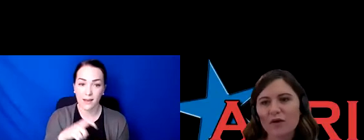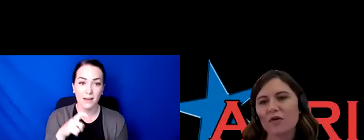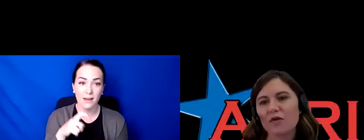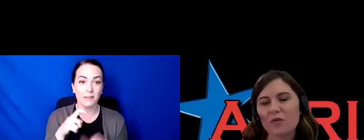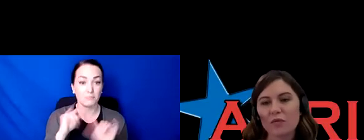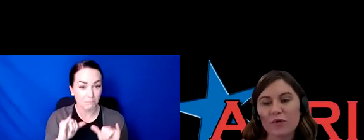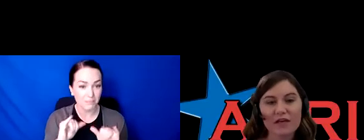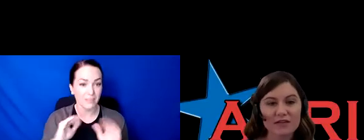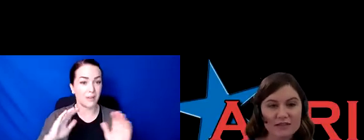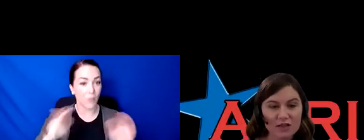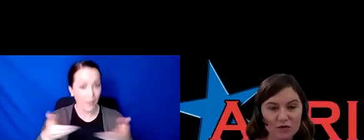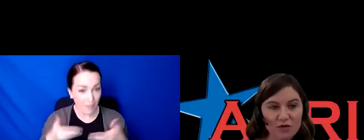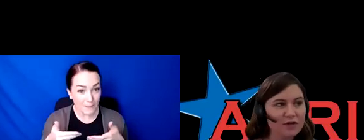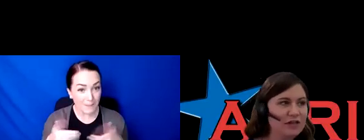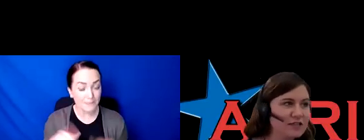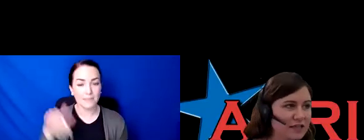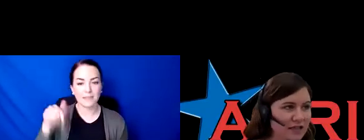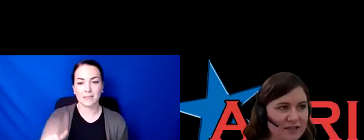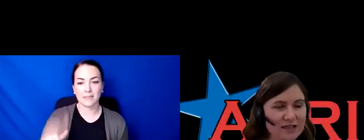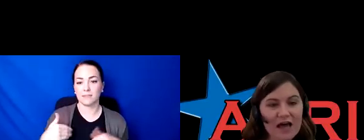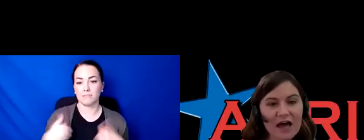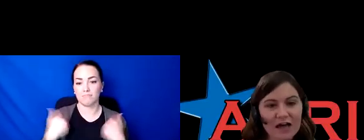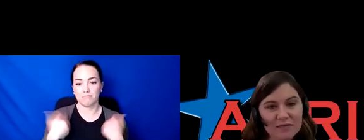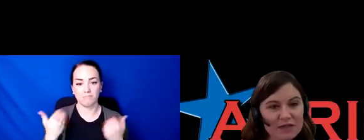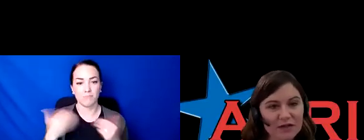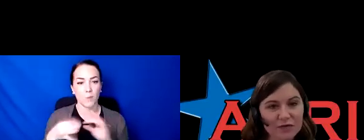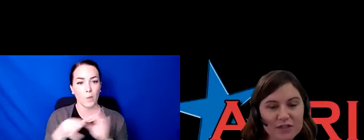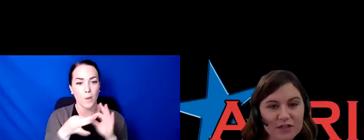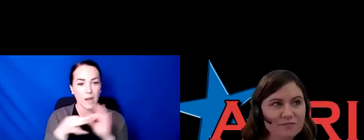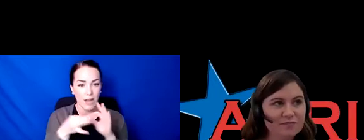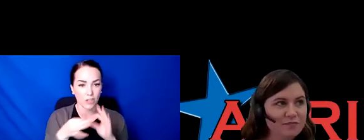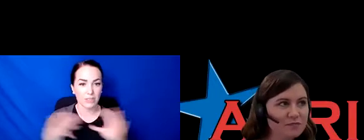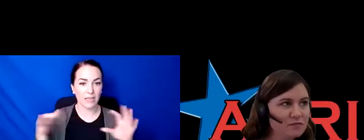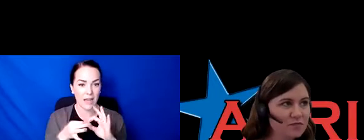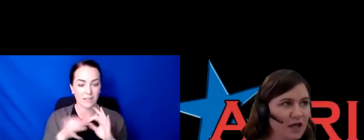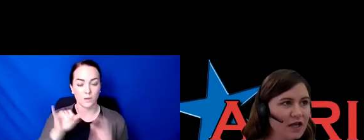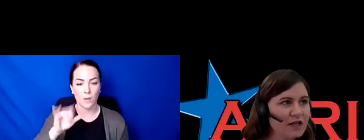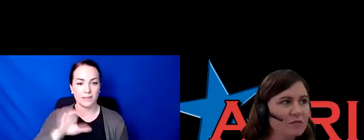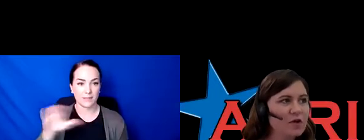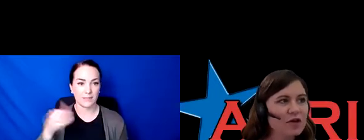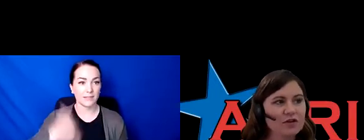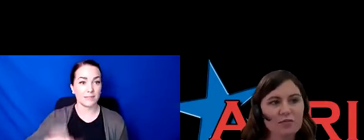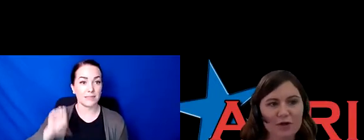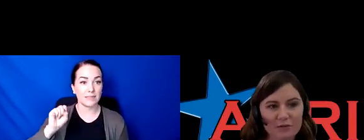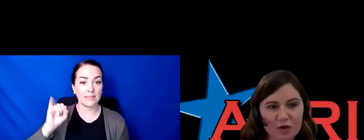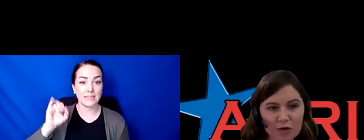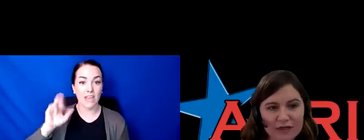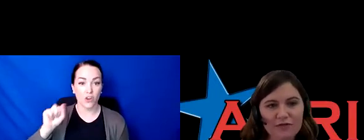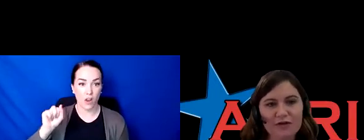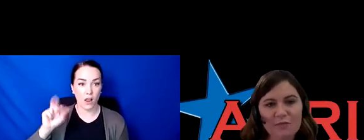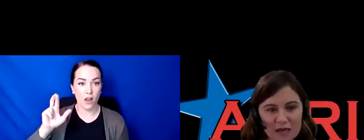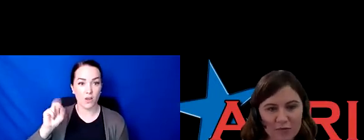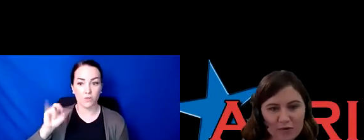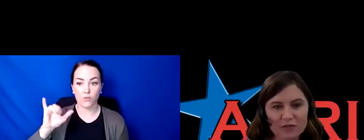welcome. This is the Youth Coordinators Connect. I am Sierra Royster. I am the Youth Programs